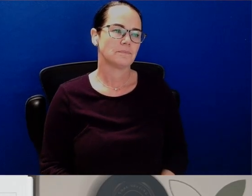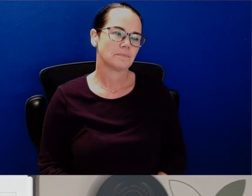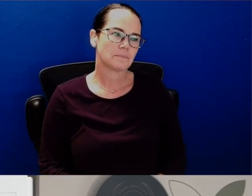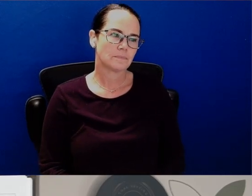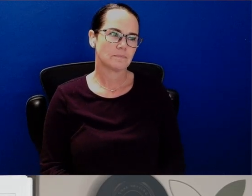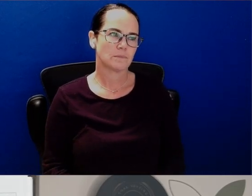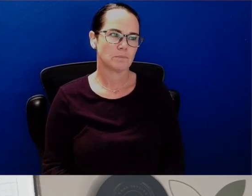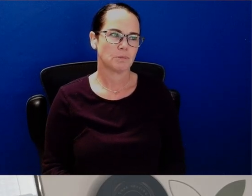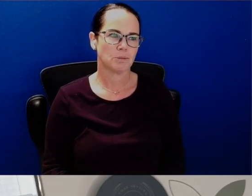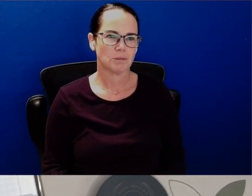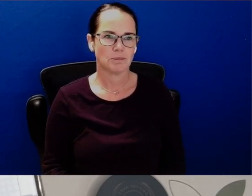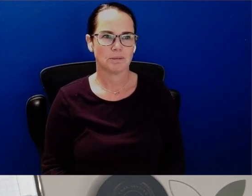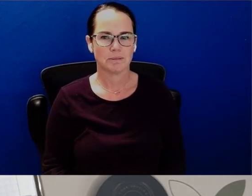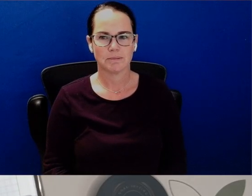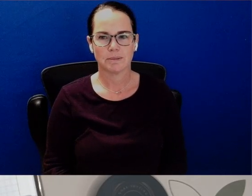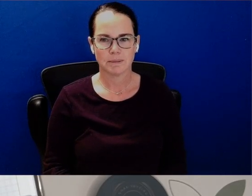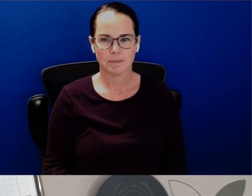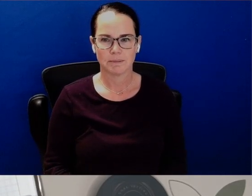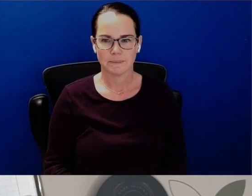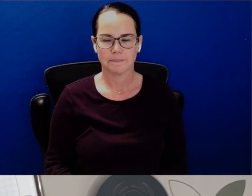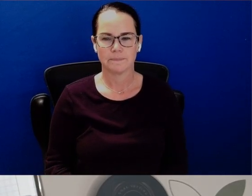we'll put it over here.